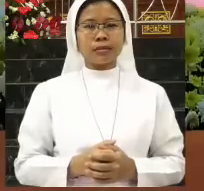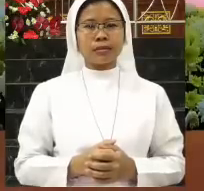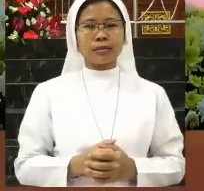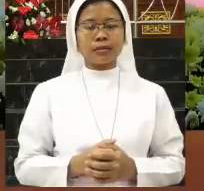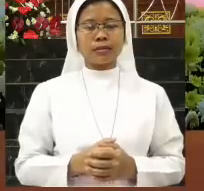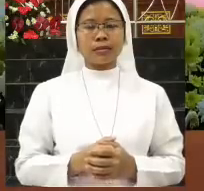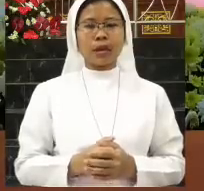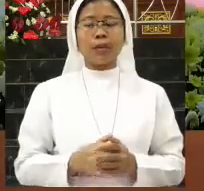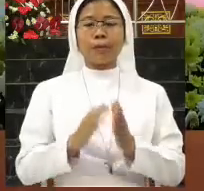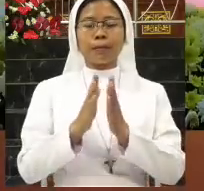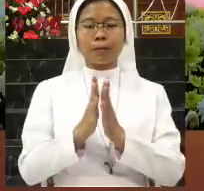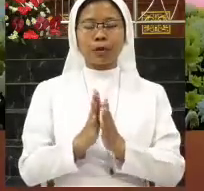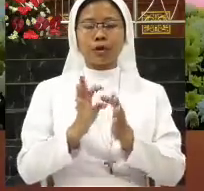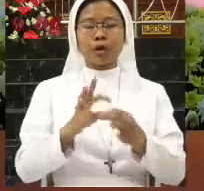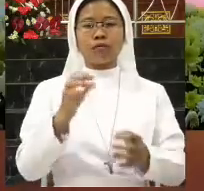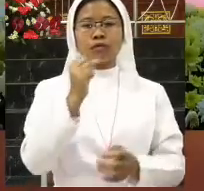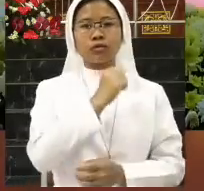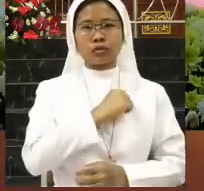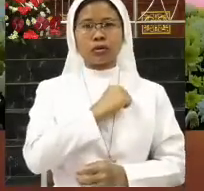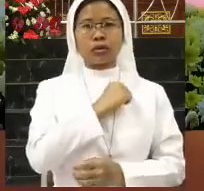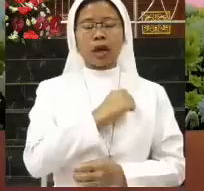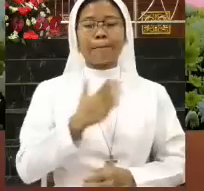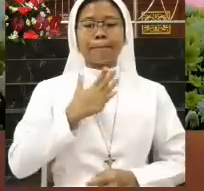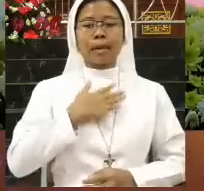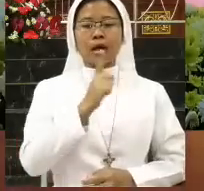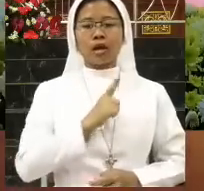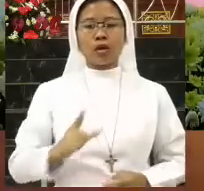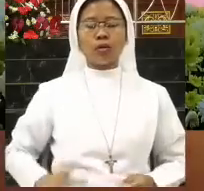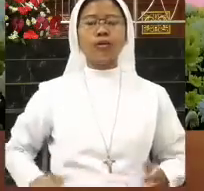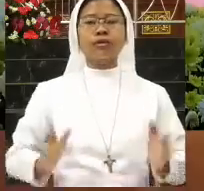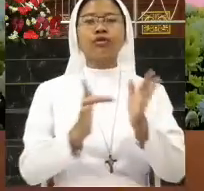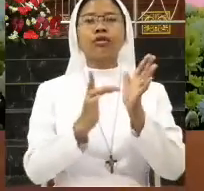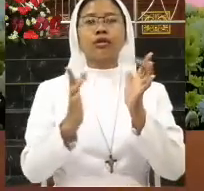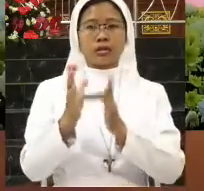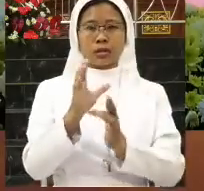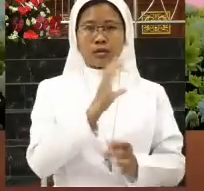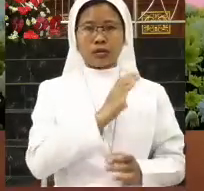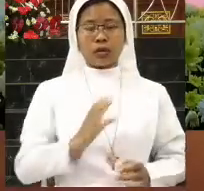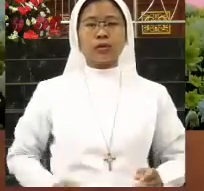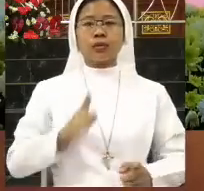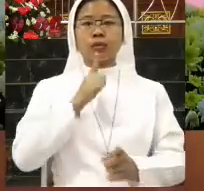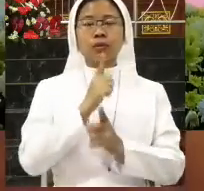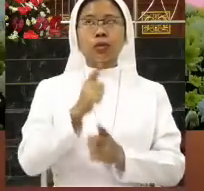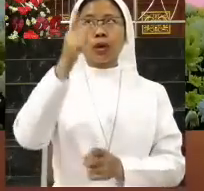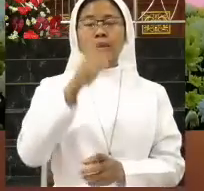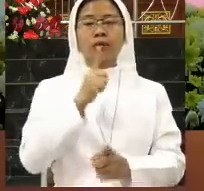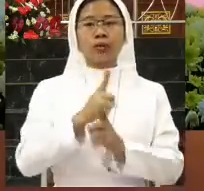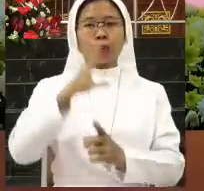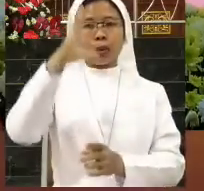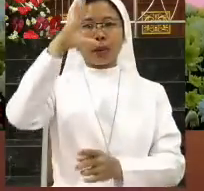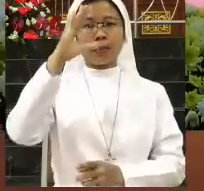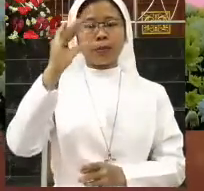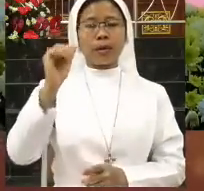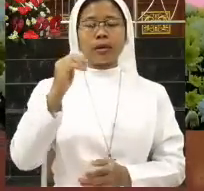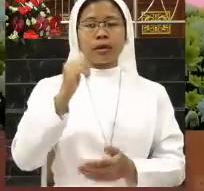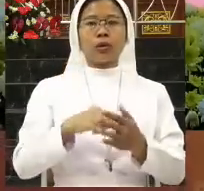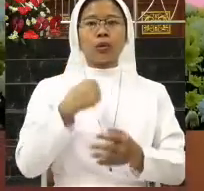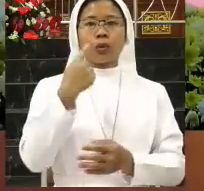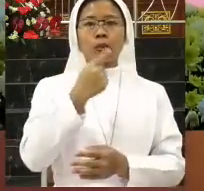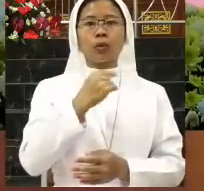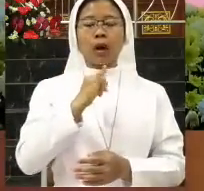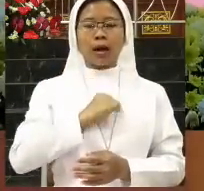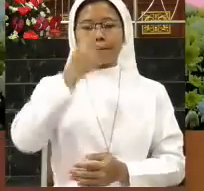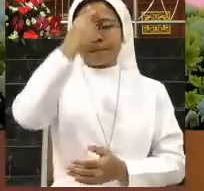act of contrition. My Lord Jesus Christ, true God and true man, in whom I